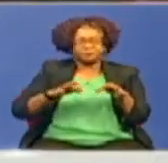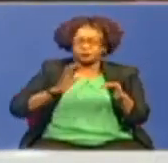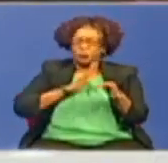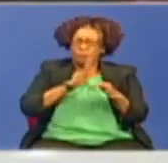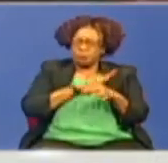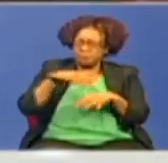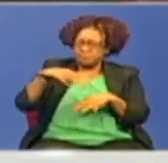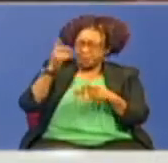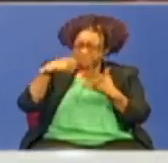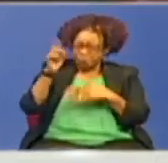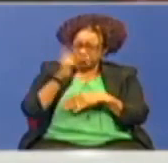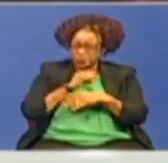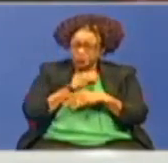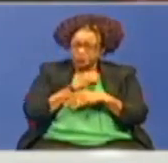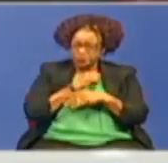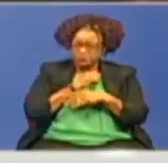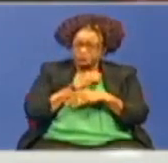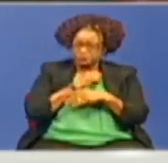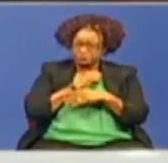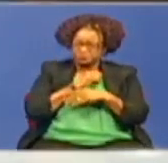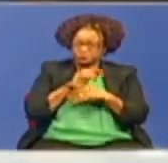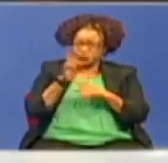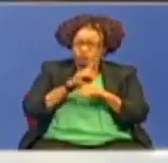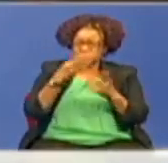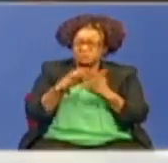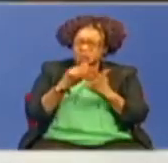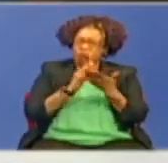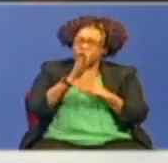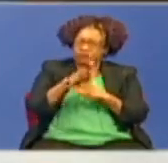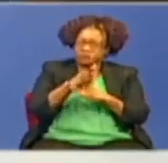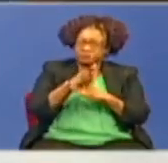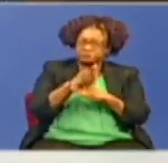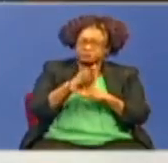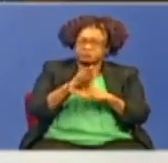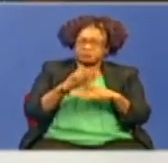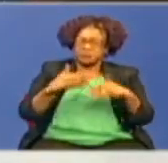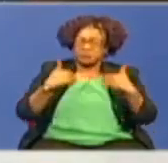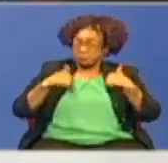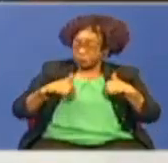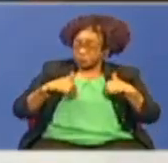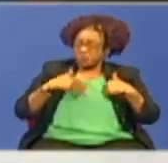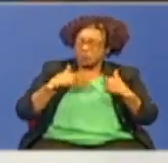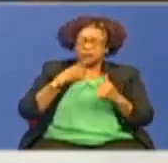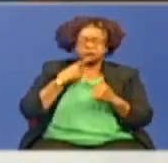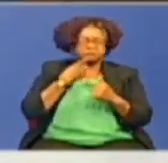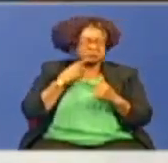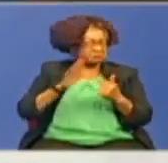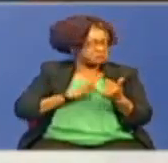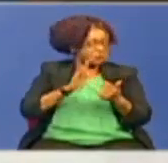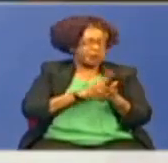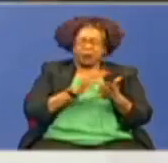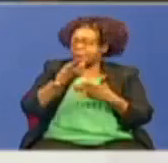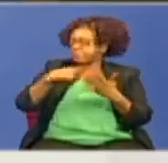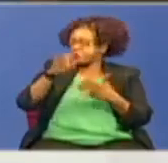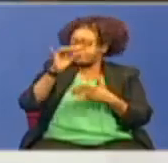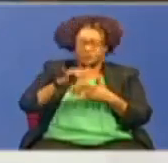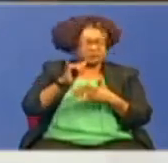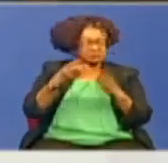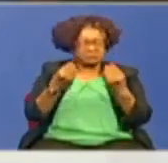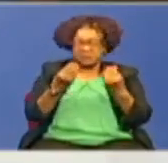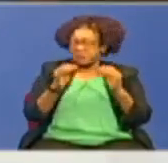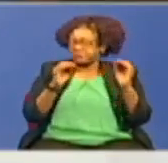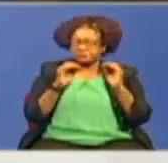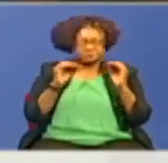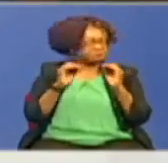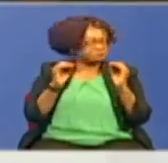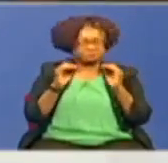approve the over-expenditure? I want to state that the board did not approve of that over-expenditure,